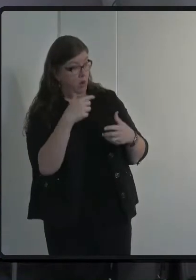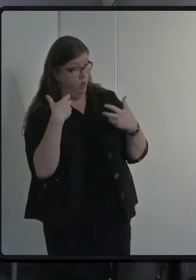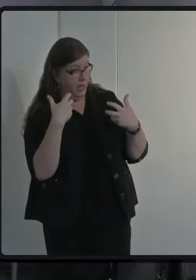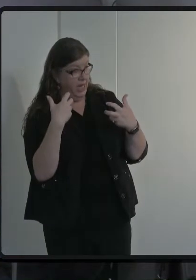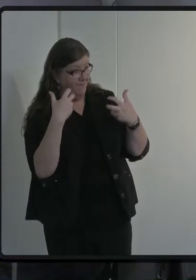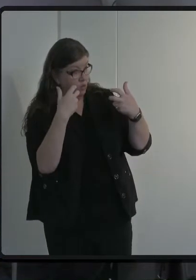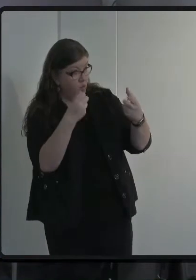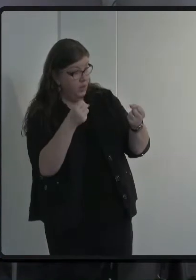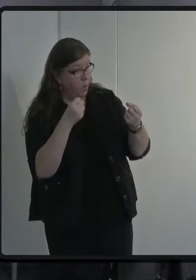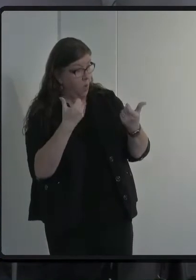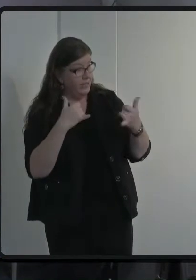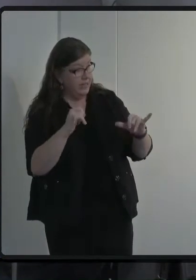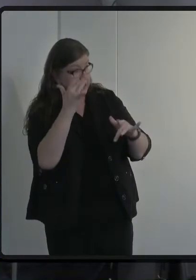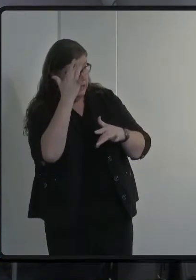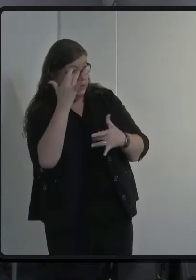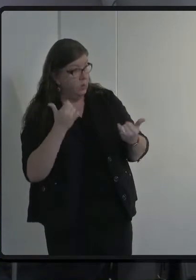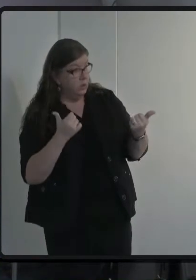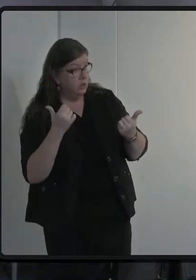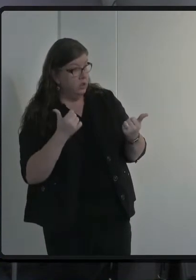or are they still active?